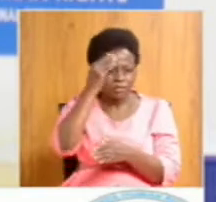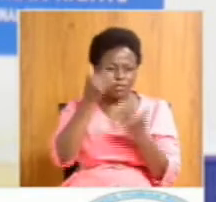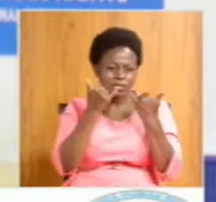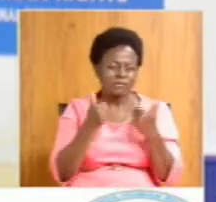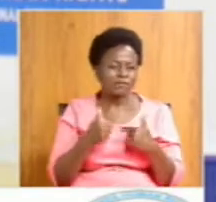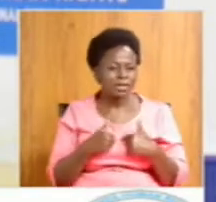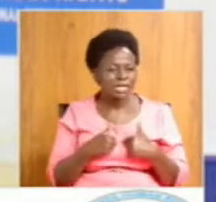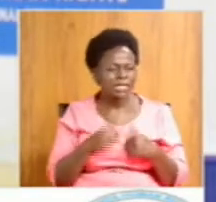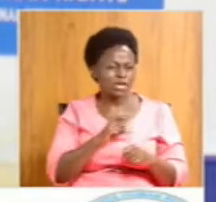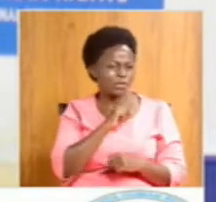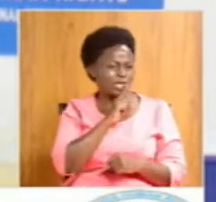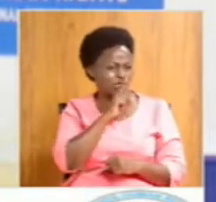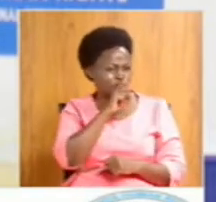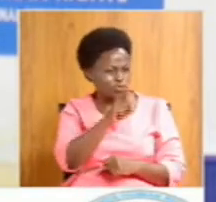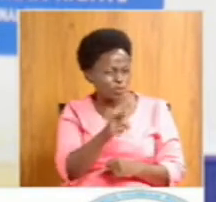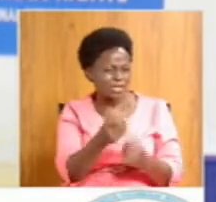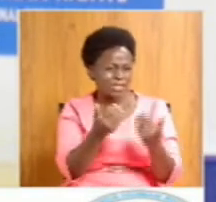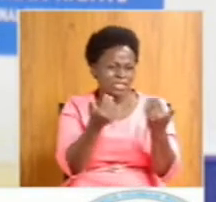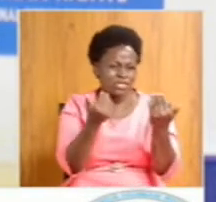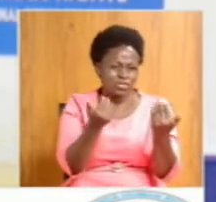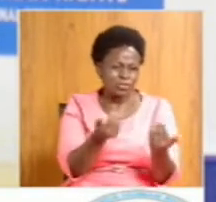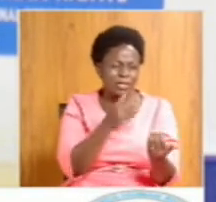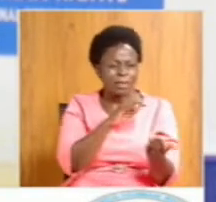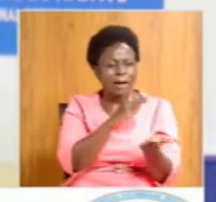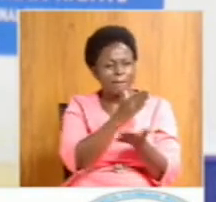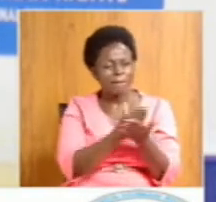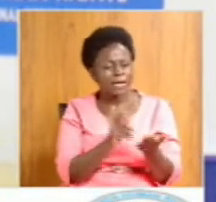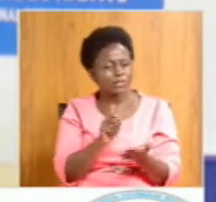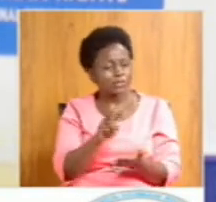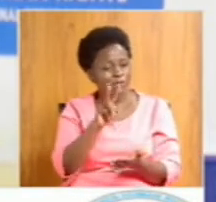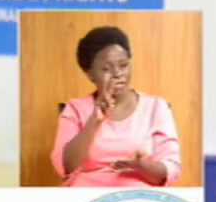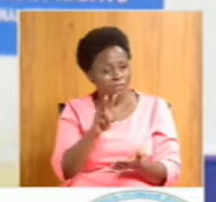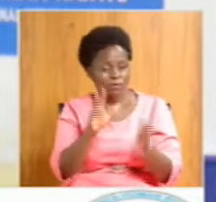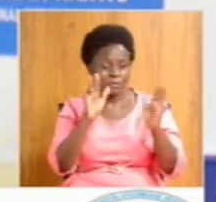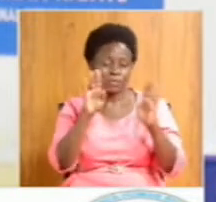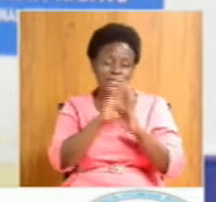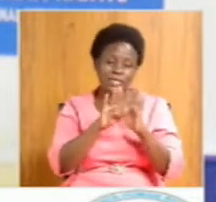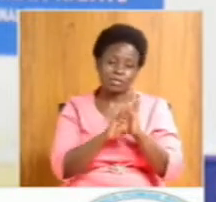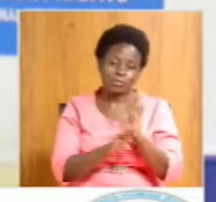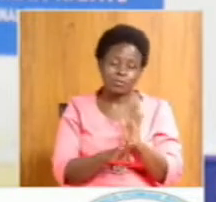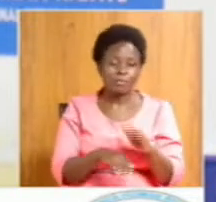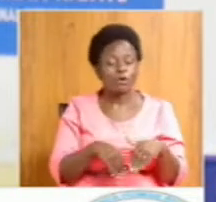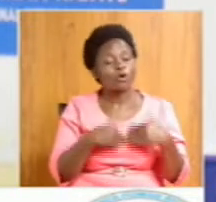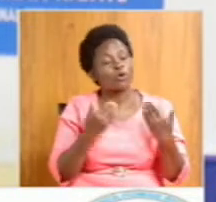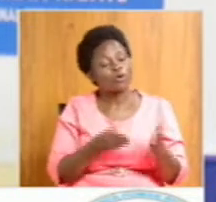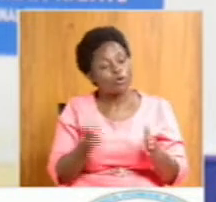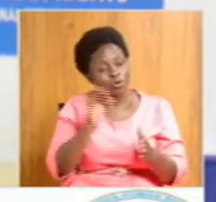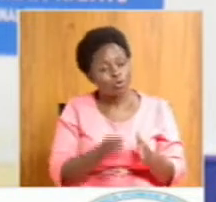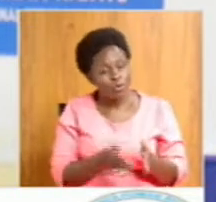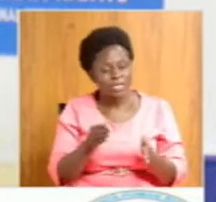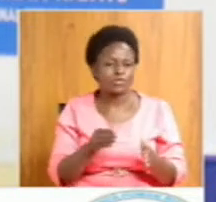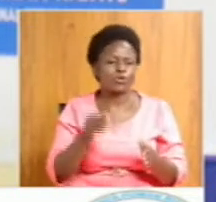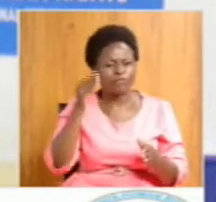telling us, can we ensure that our kids either become part of the TV, because you appreciate that program, or find means of